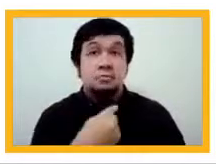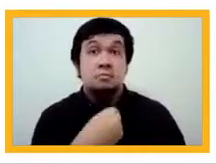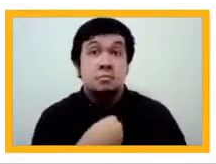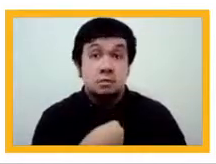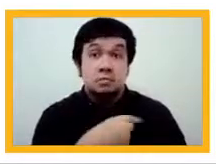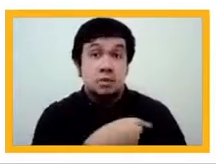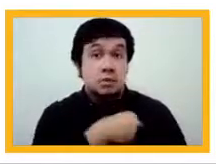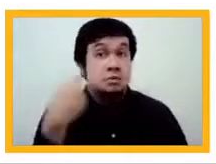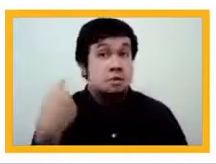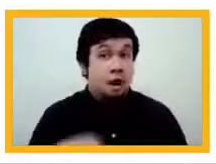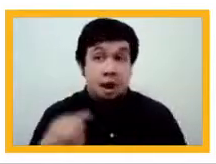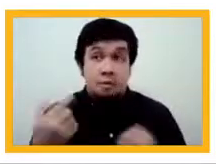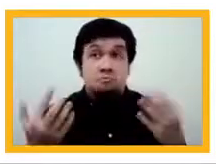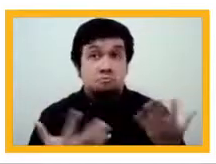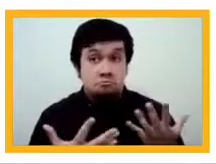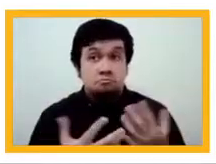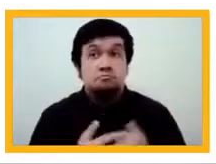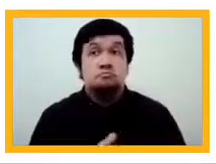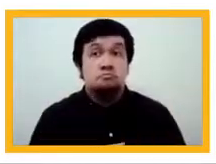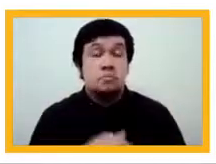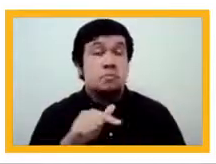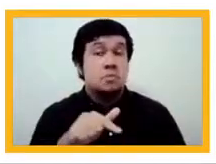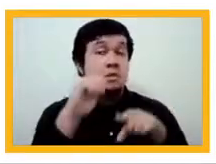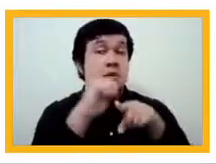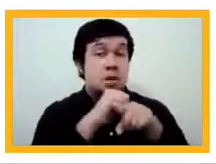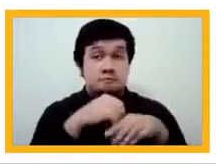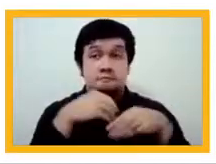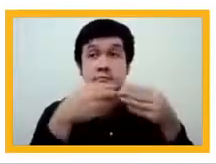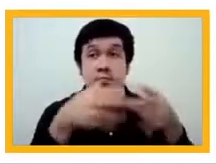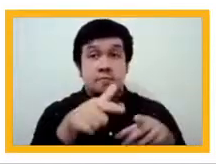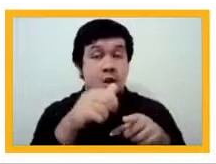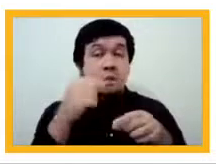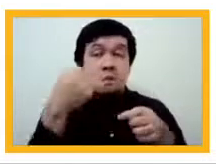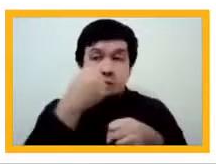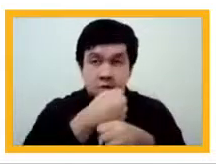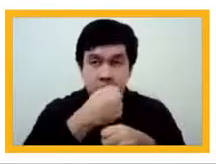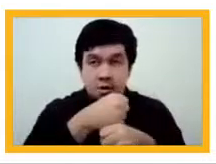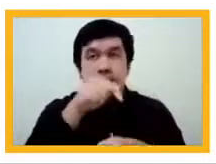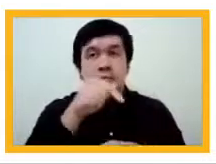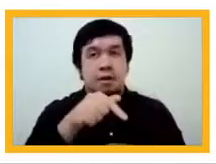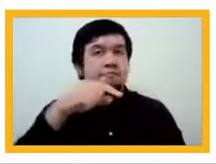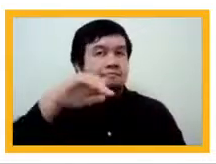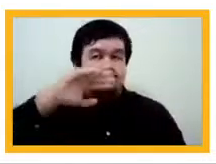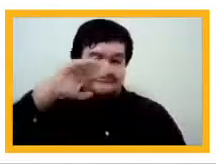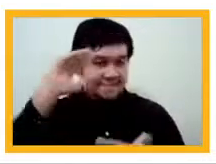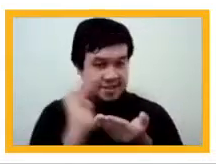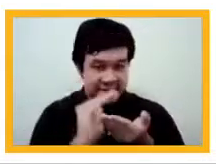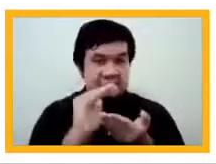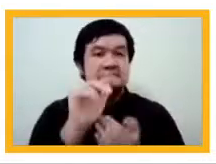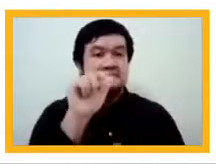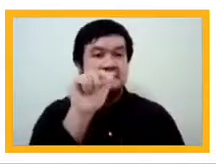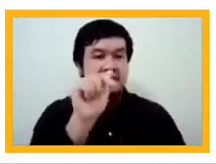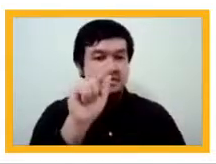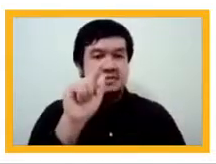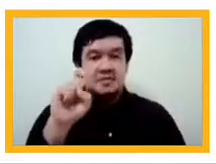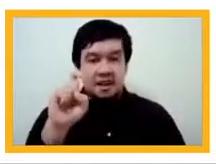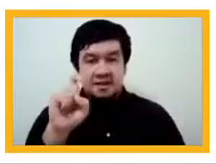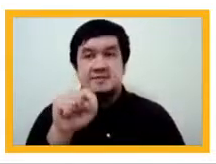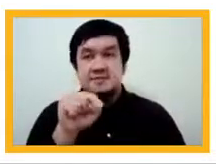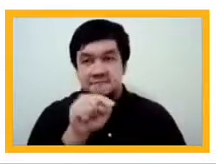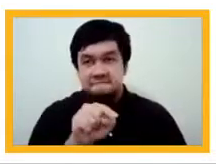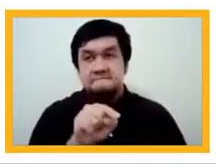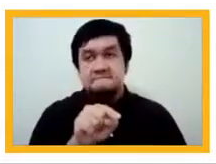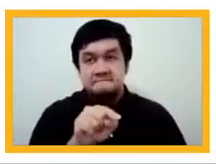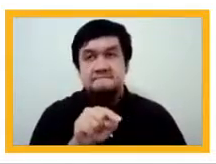training expenses for up to 8%. And there have been a number of